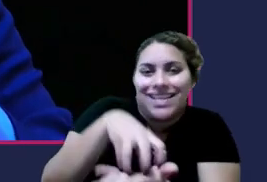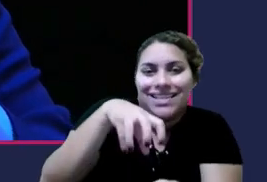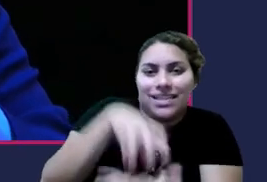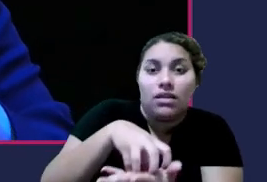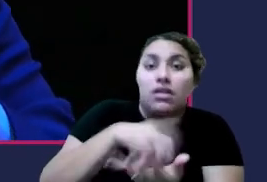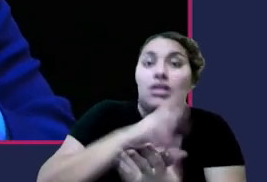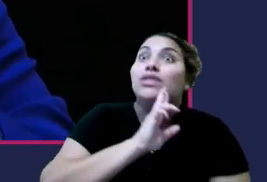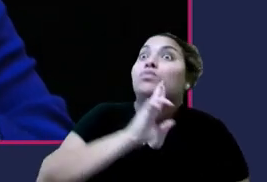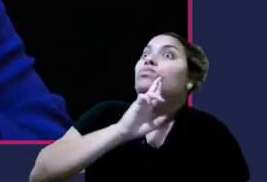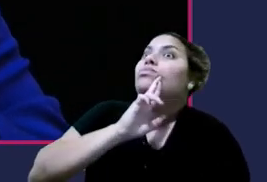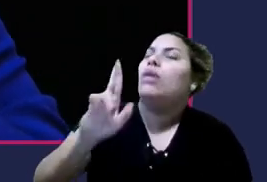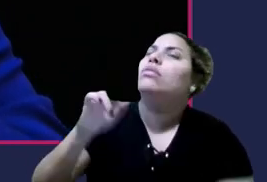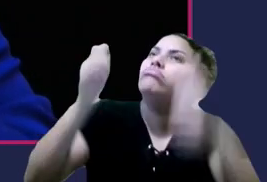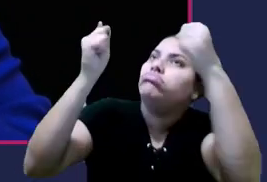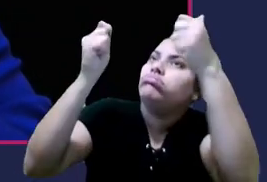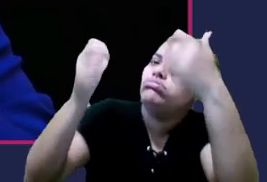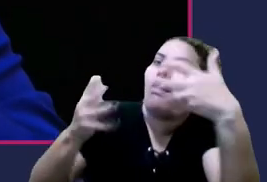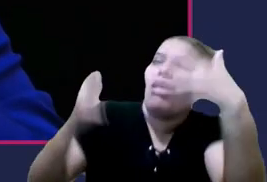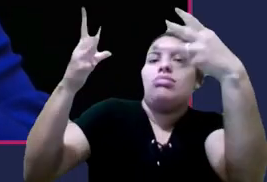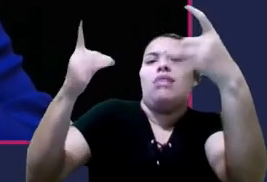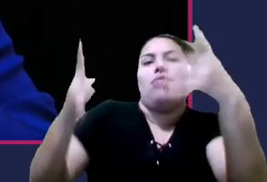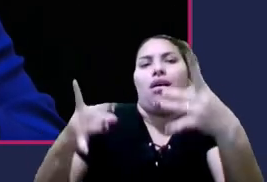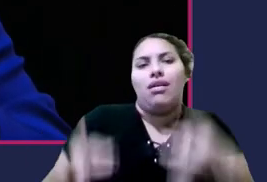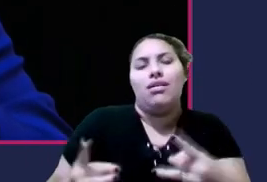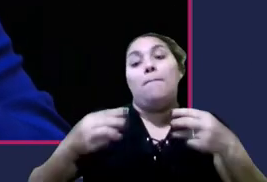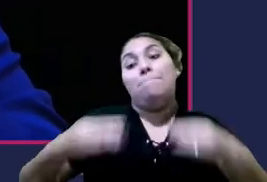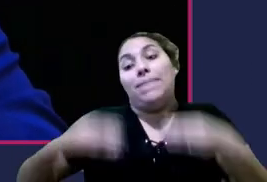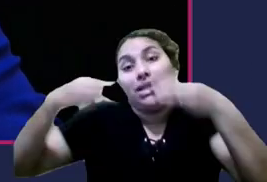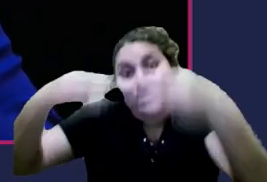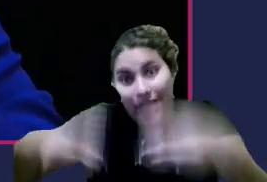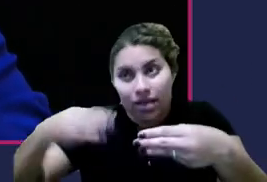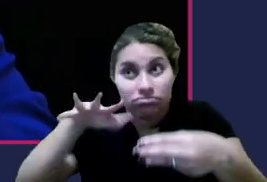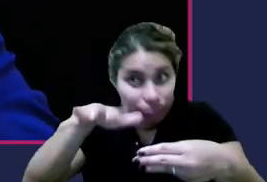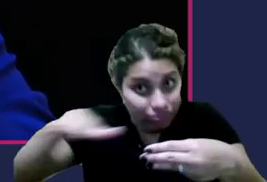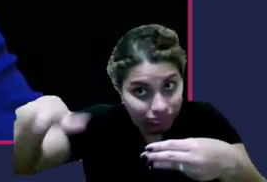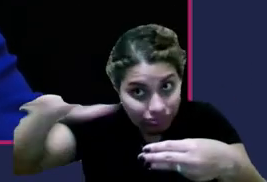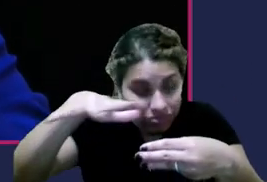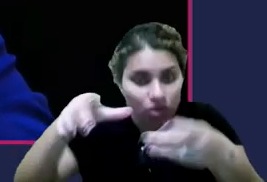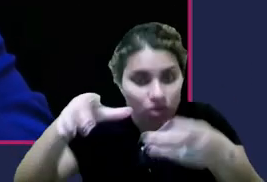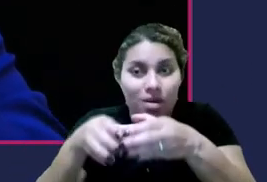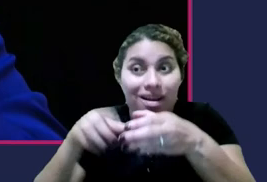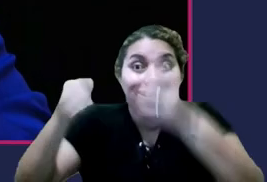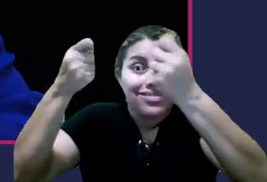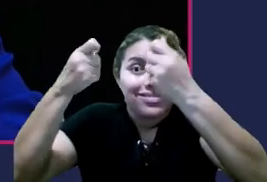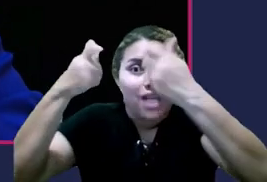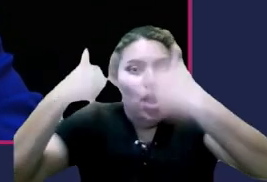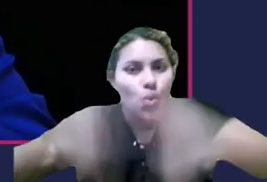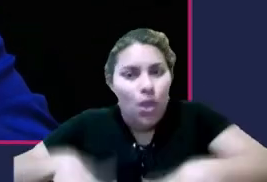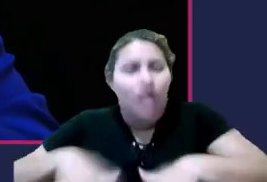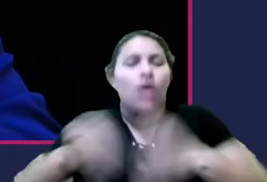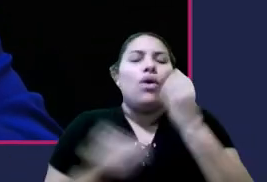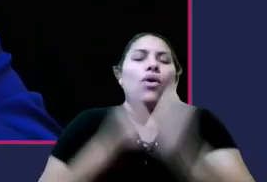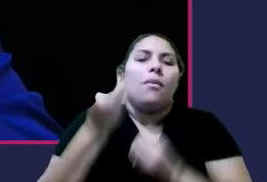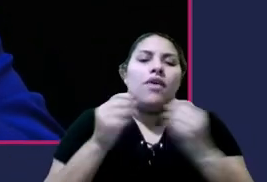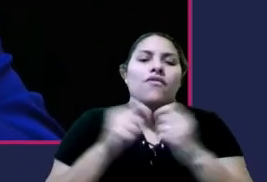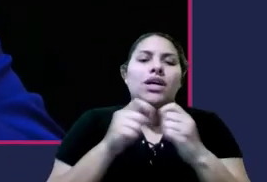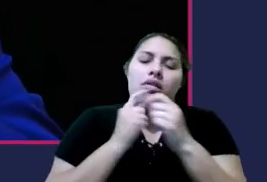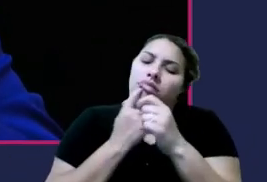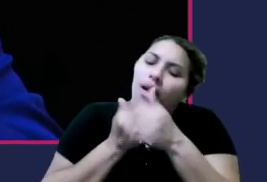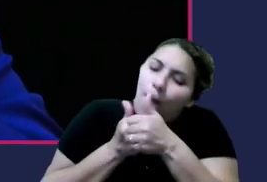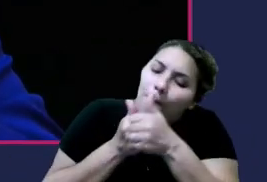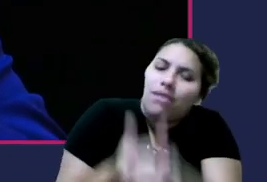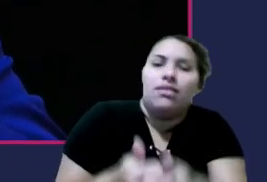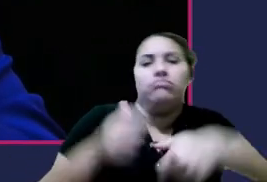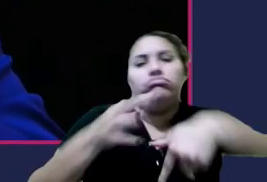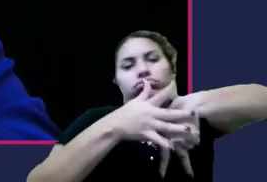I need the center that responds correctly to the ministry, that somehow naturally